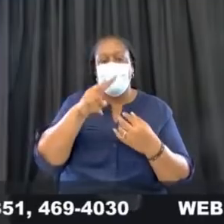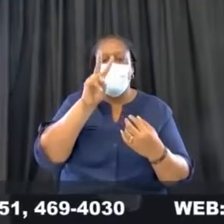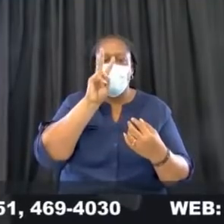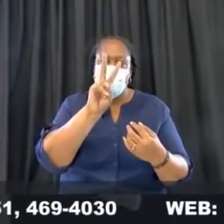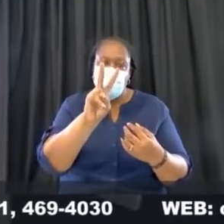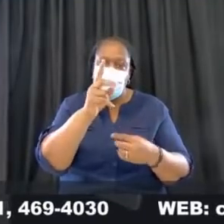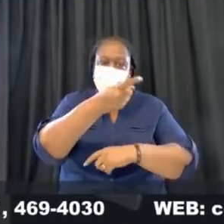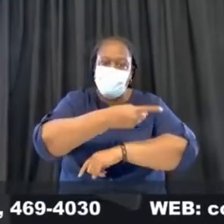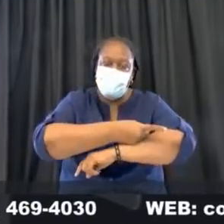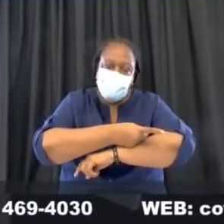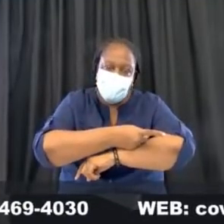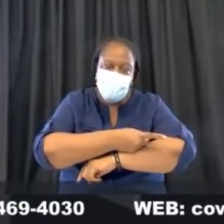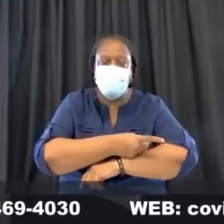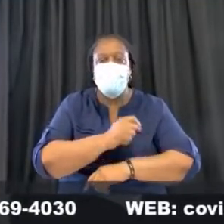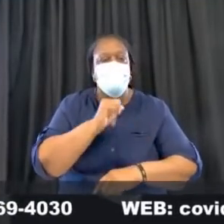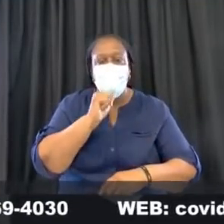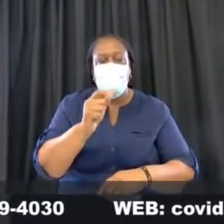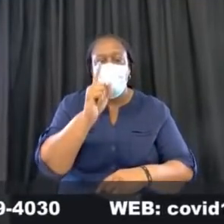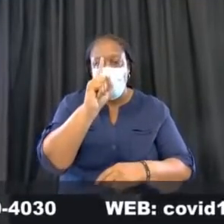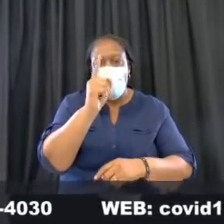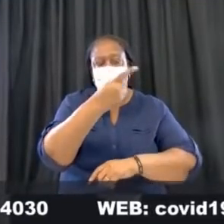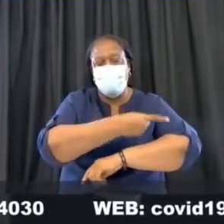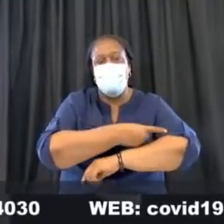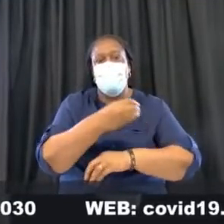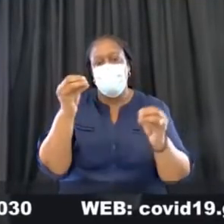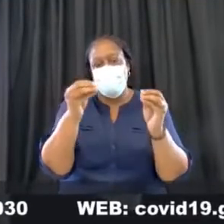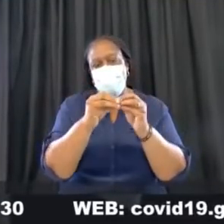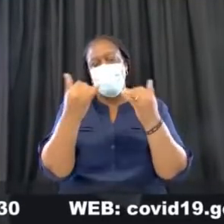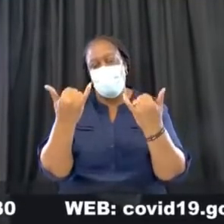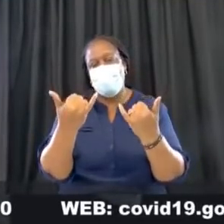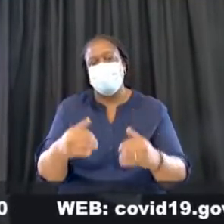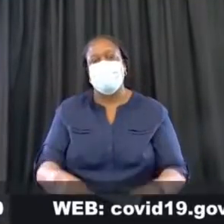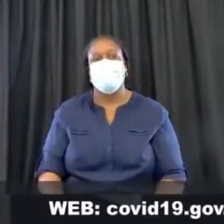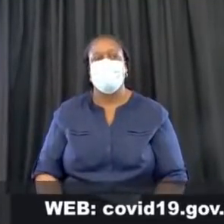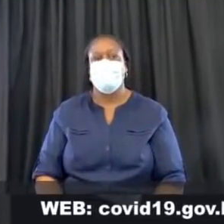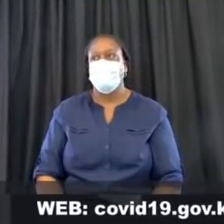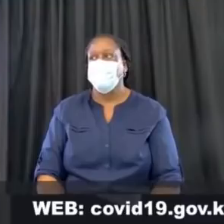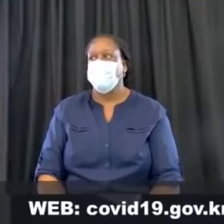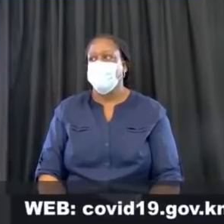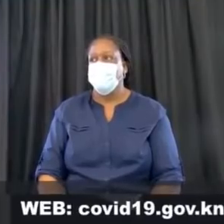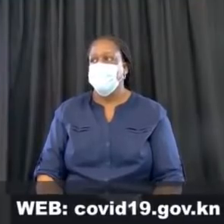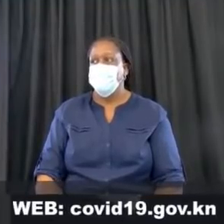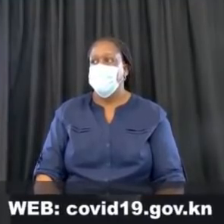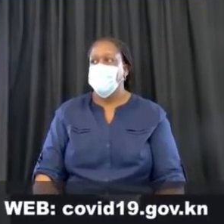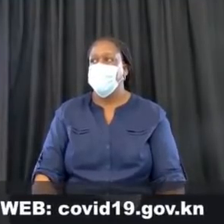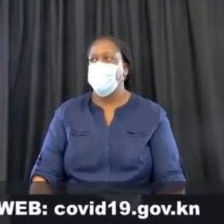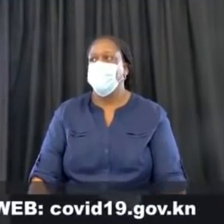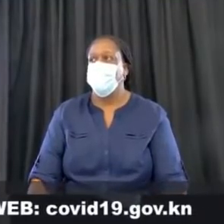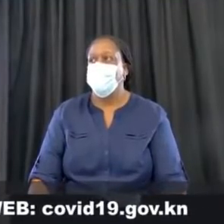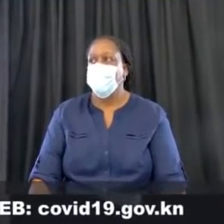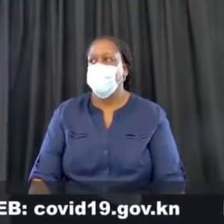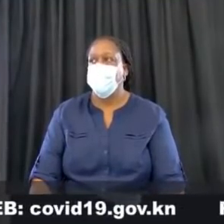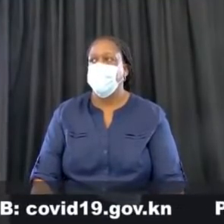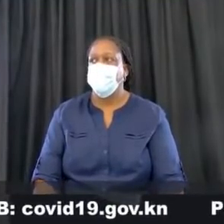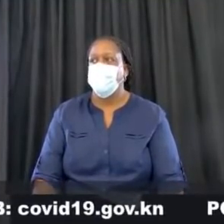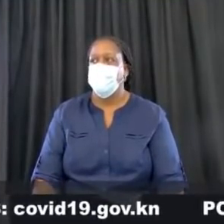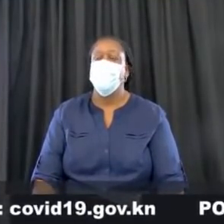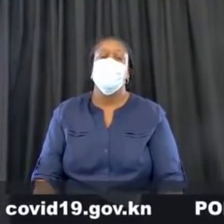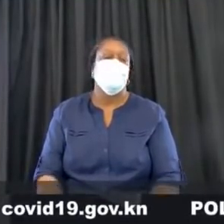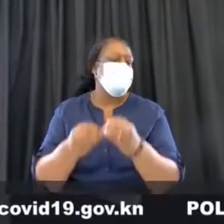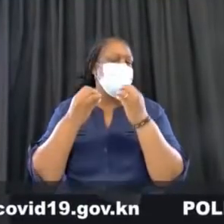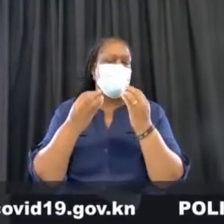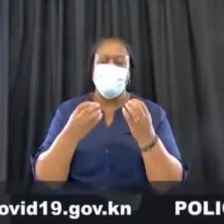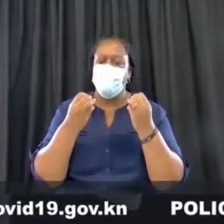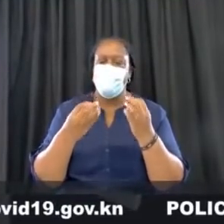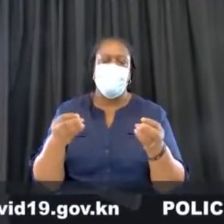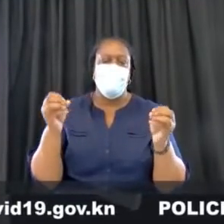volume of testing that was done, we might get the results back at 8, 9, 10, 11 o'clock. And because of the work that